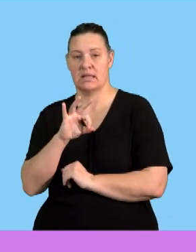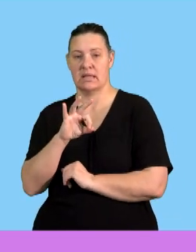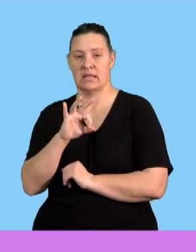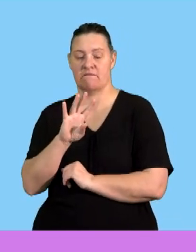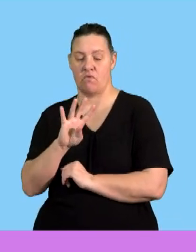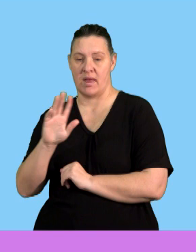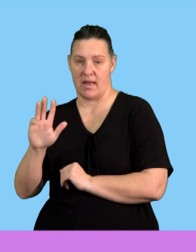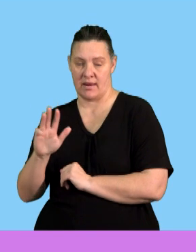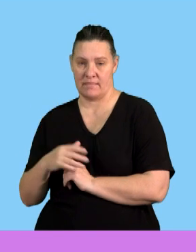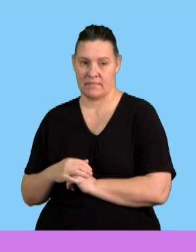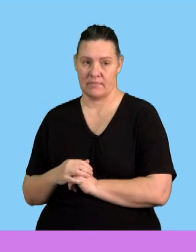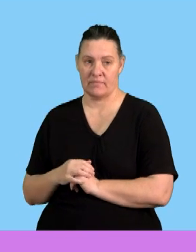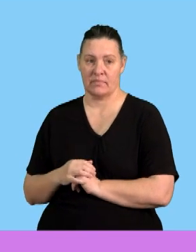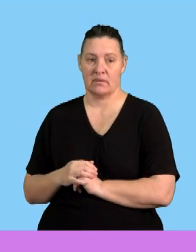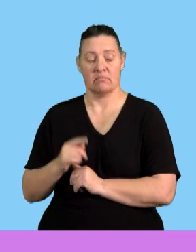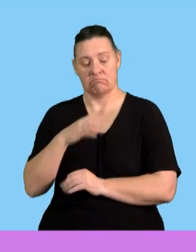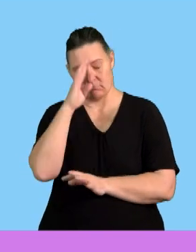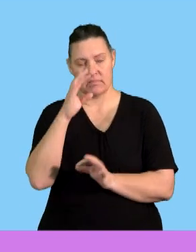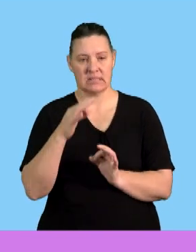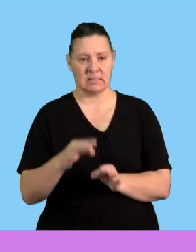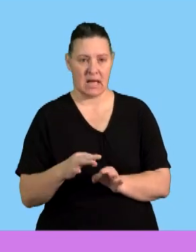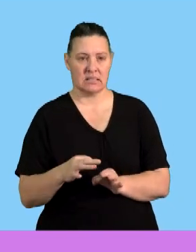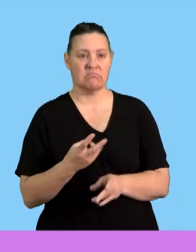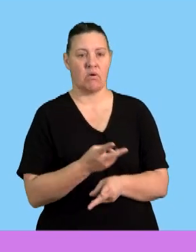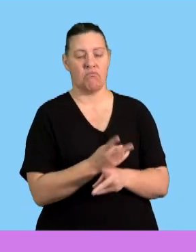12,349 Rand. He decides to take a